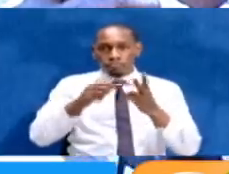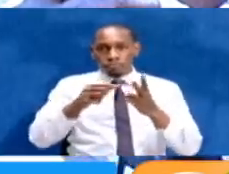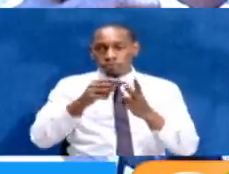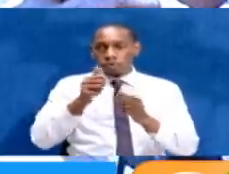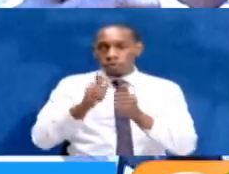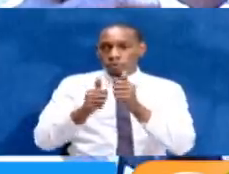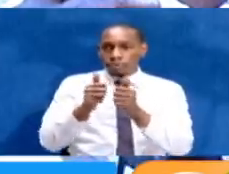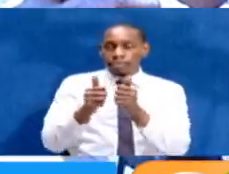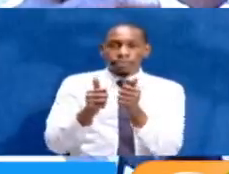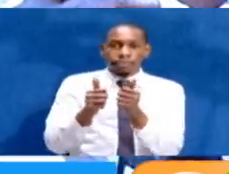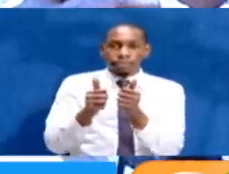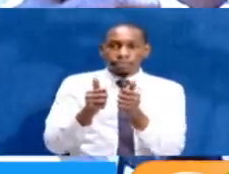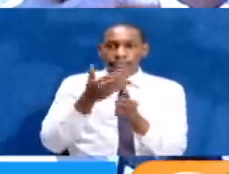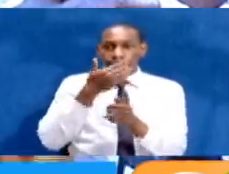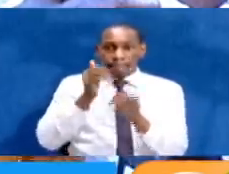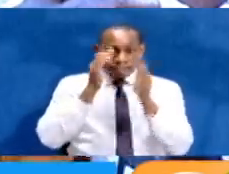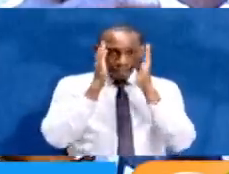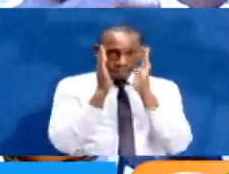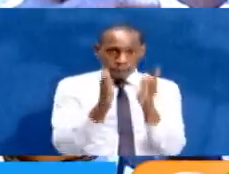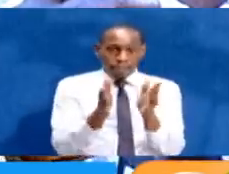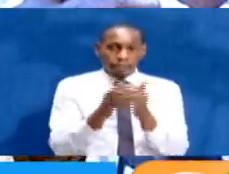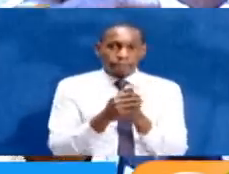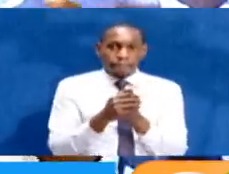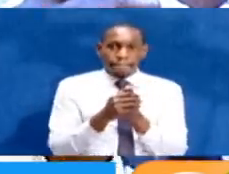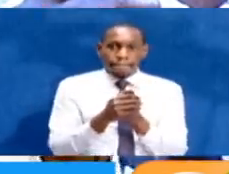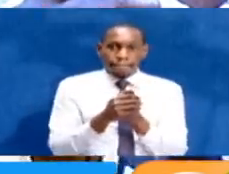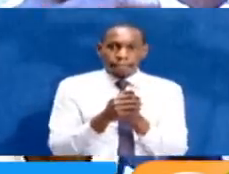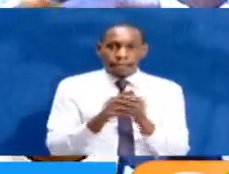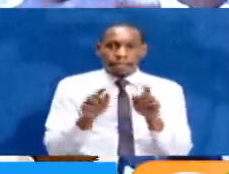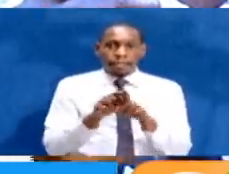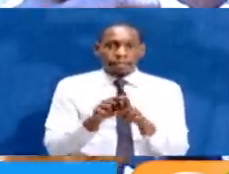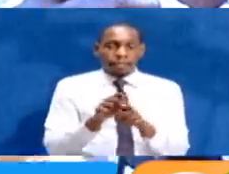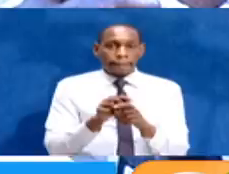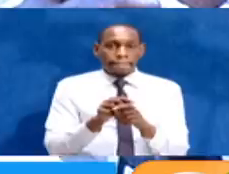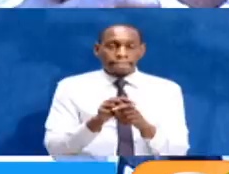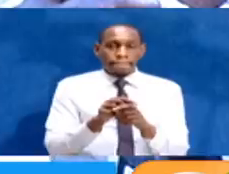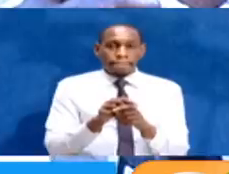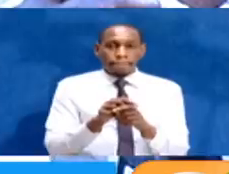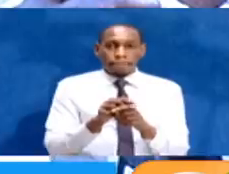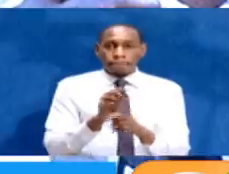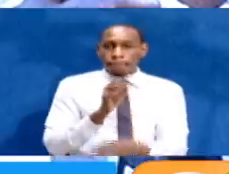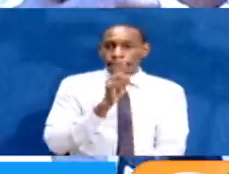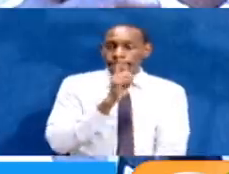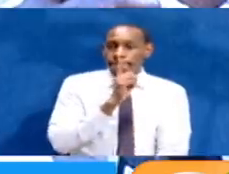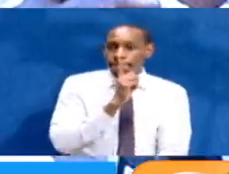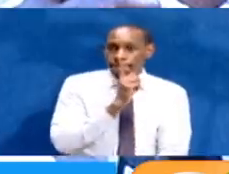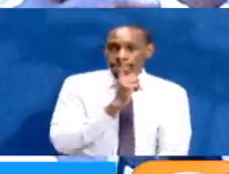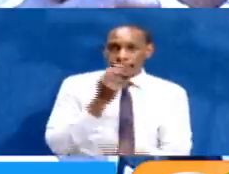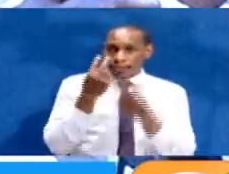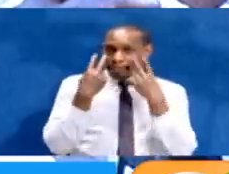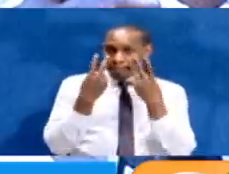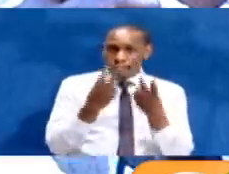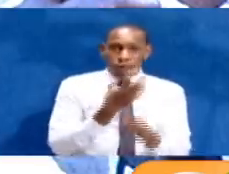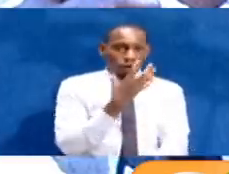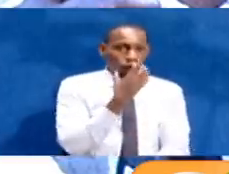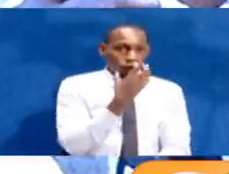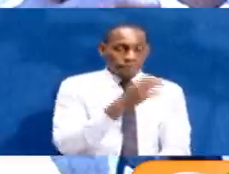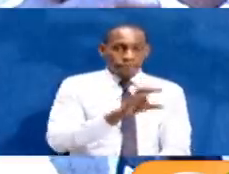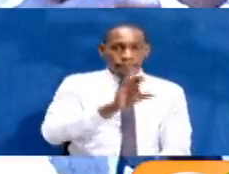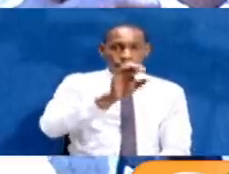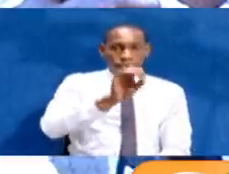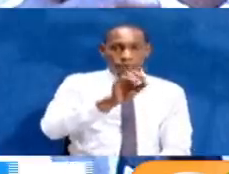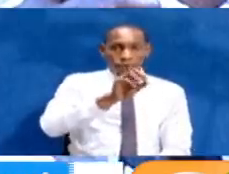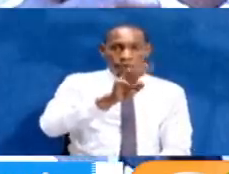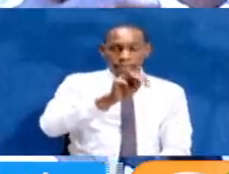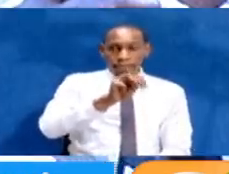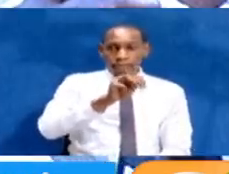this should I be pursuing? And the noises and the disquiet we've seen within ODM